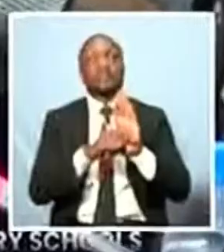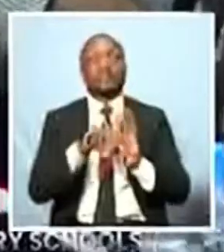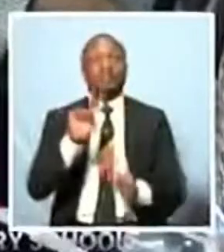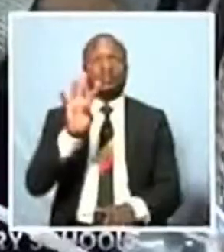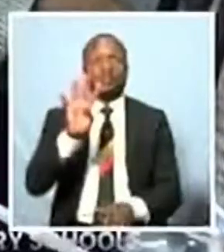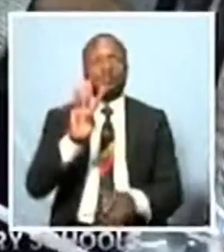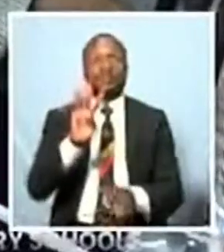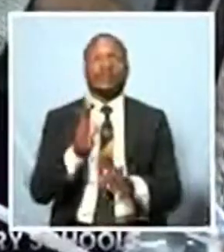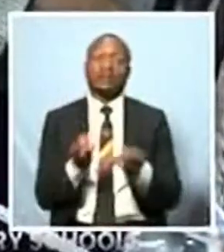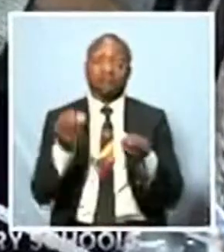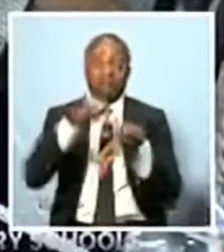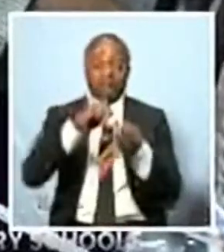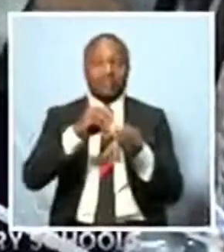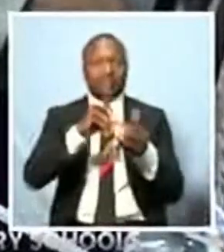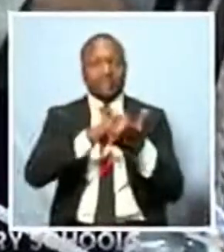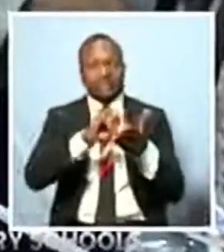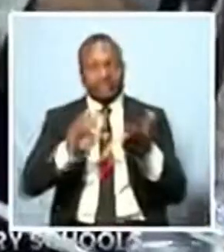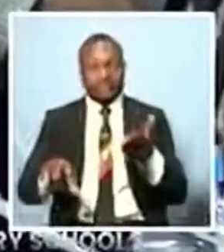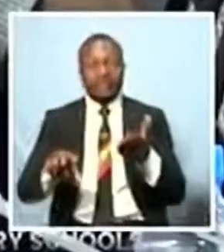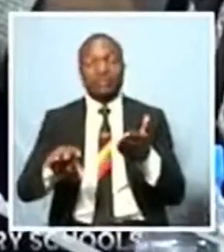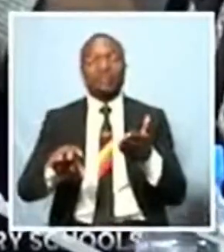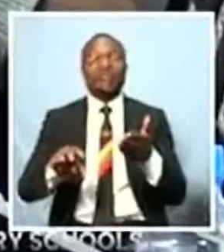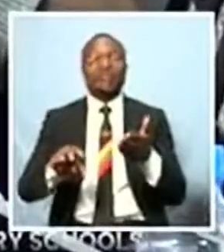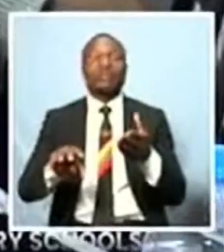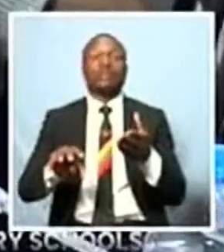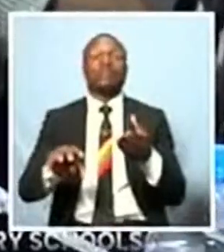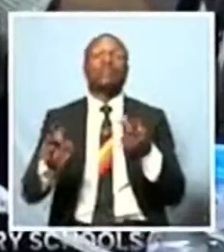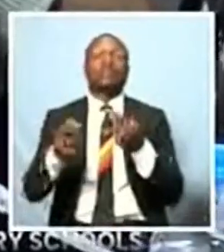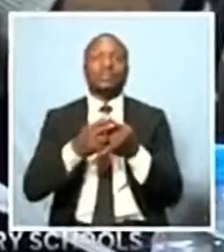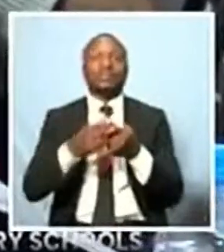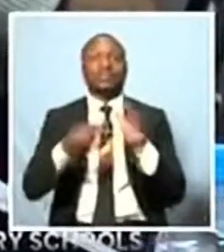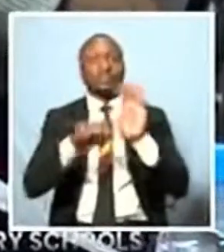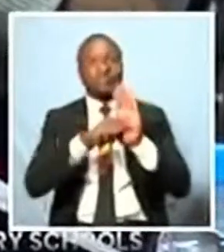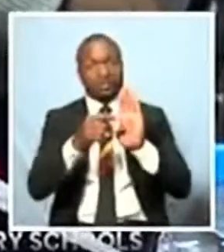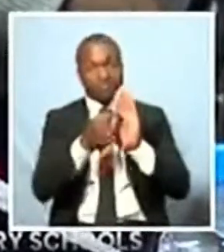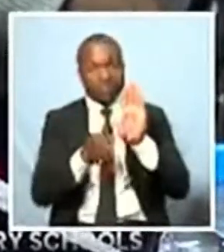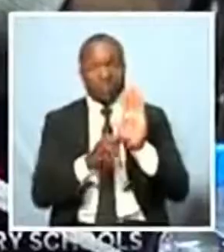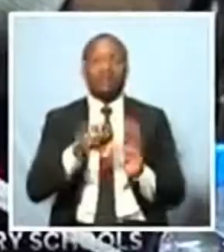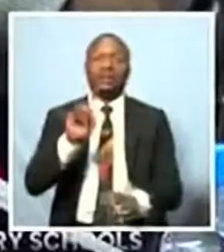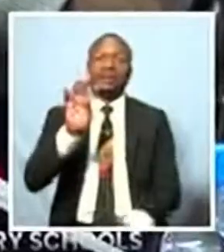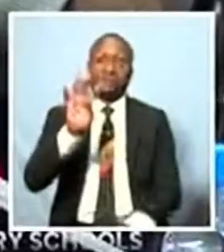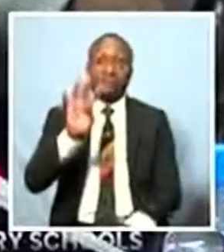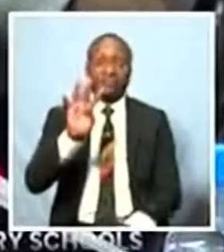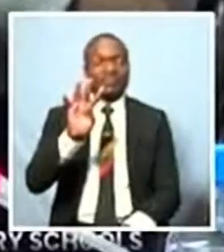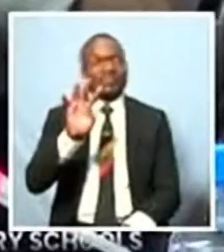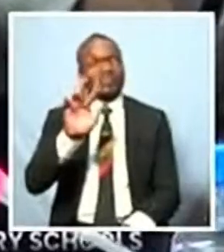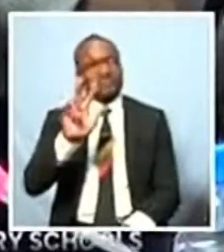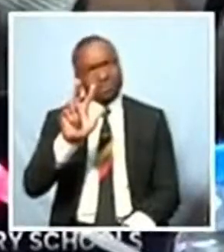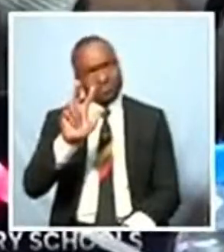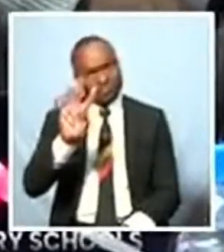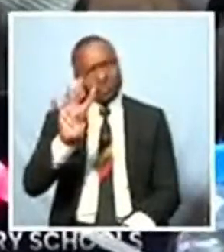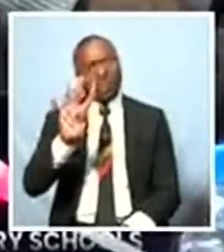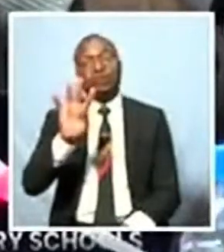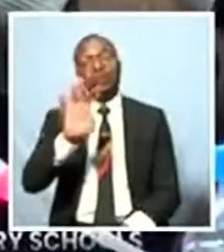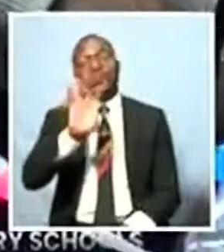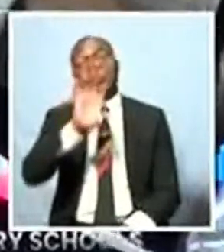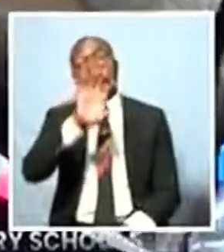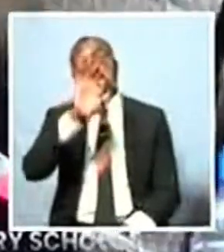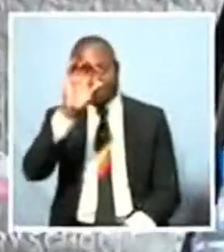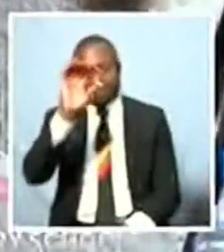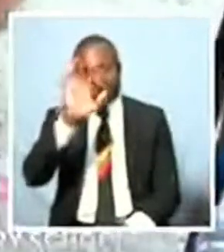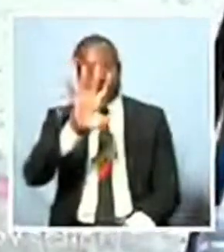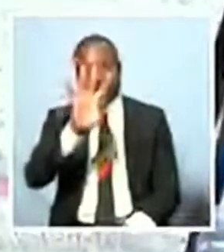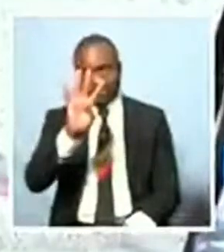addition, subtraction, multiplication, and division. 54% were confident that learners are able to understand place